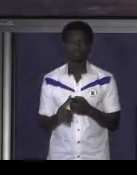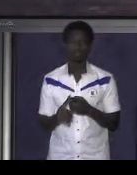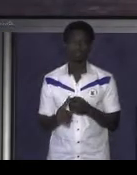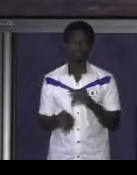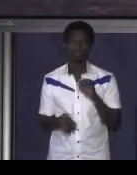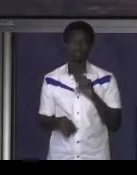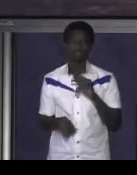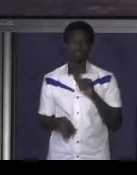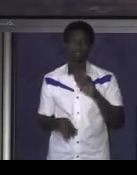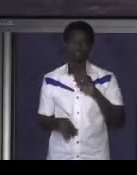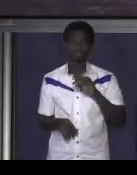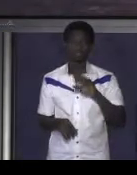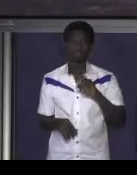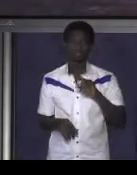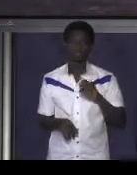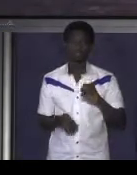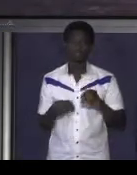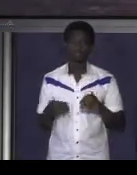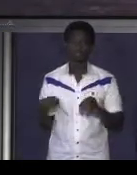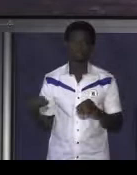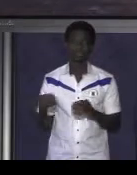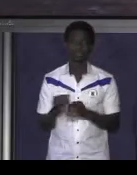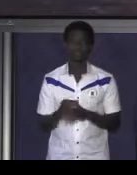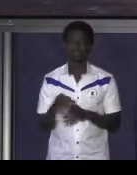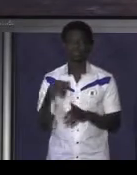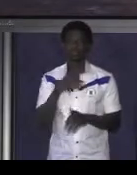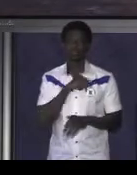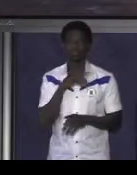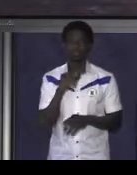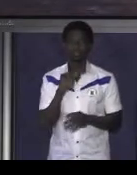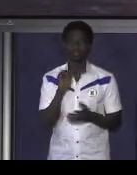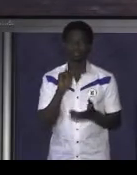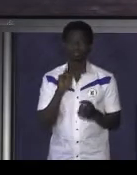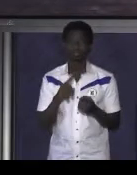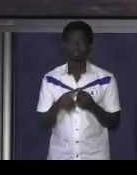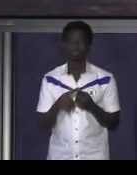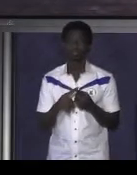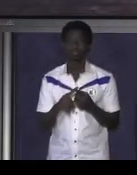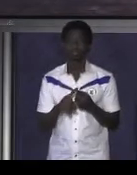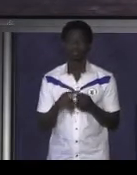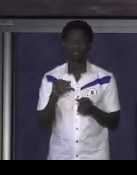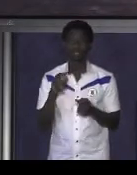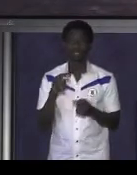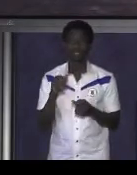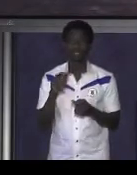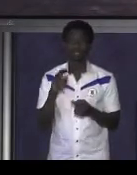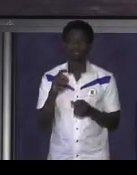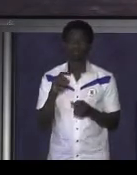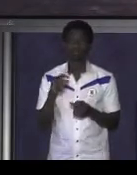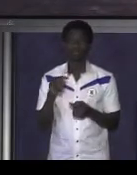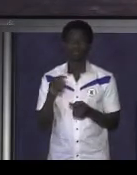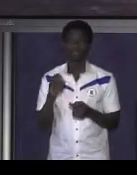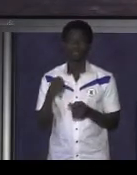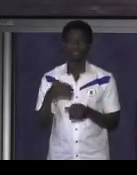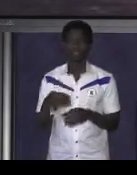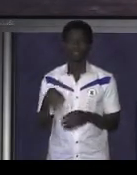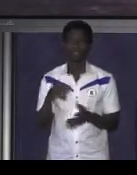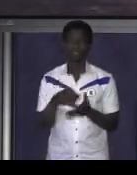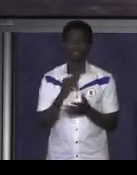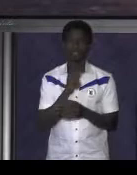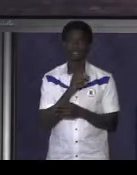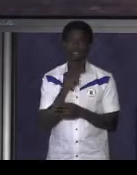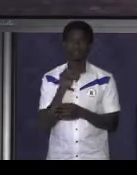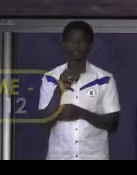objects. Then giving animate qualities to inanimate objects is known as personification. It's a figure of